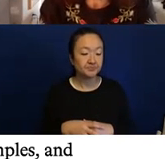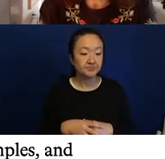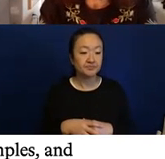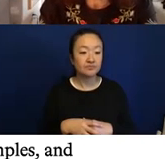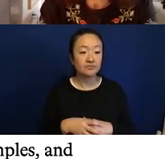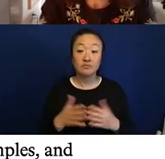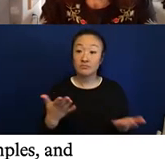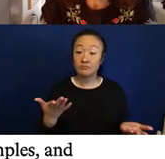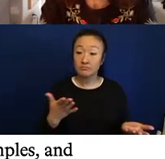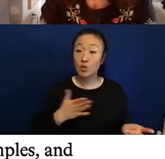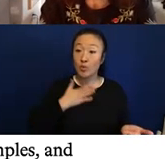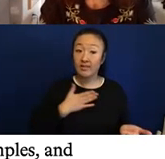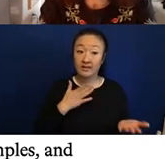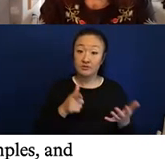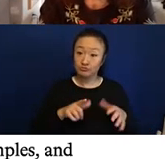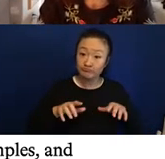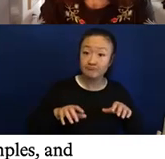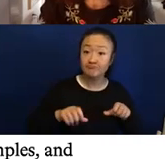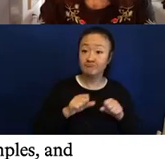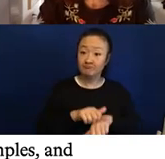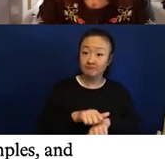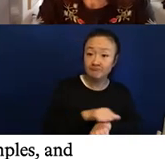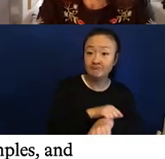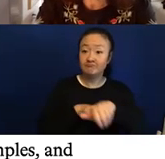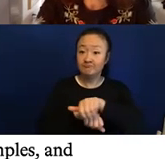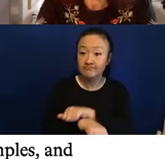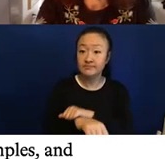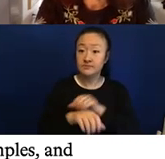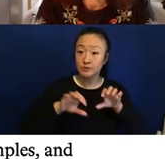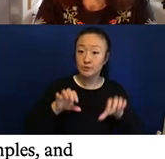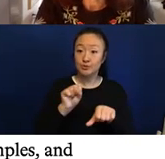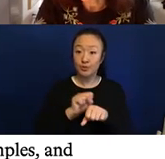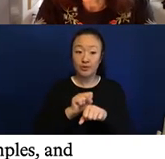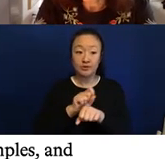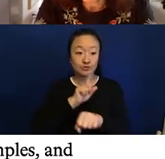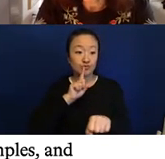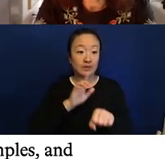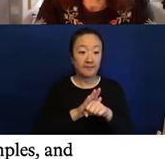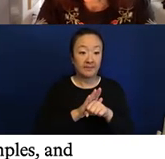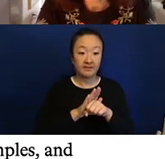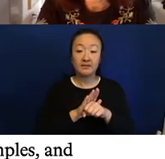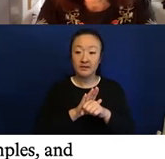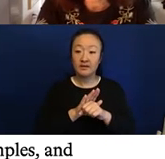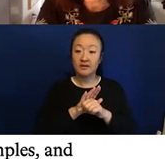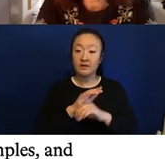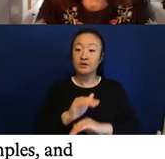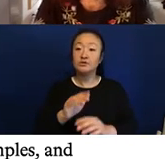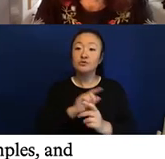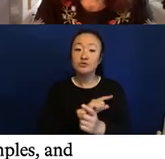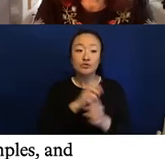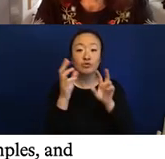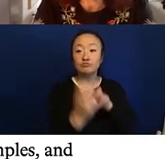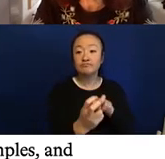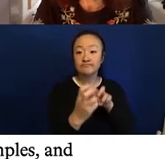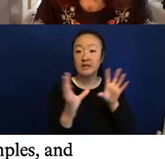are you willing to do the work, to commit to meeting with the artistic mentor and the